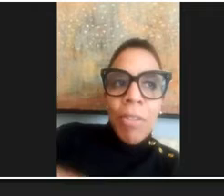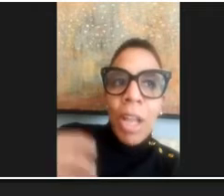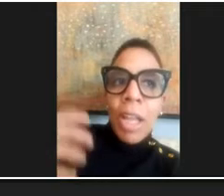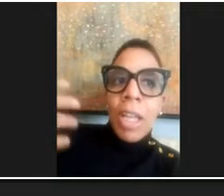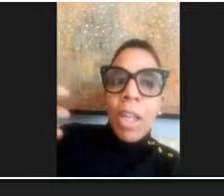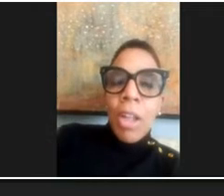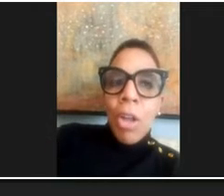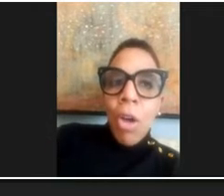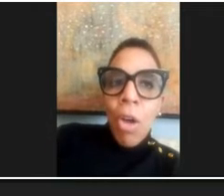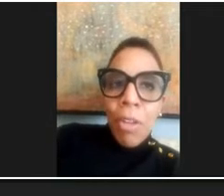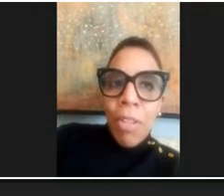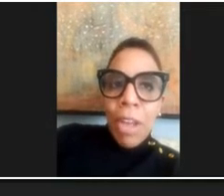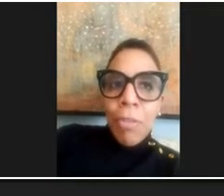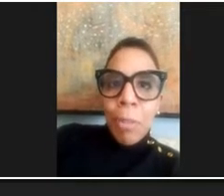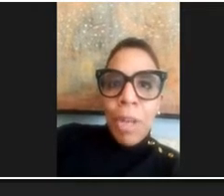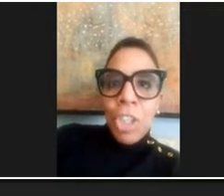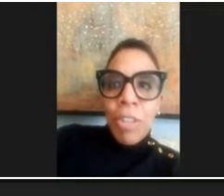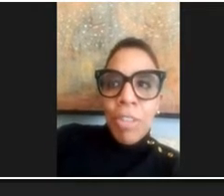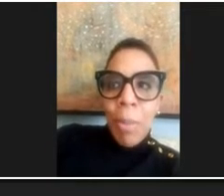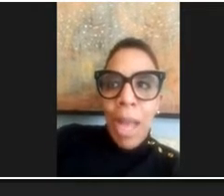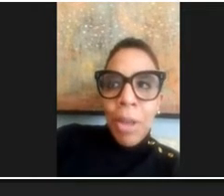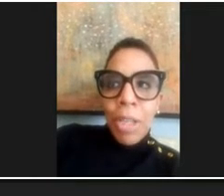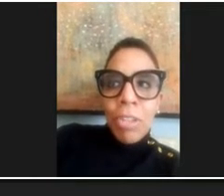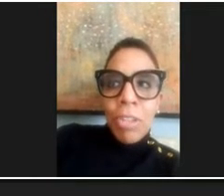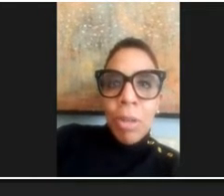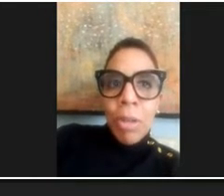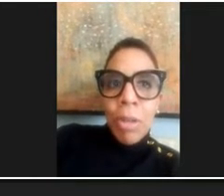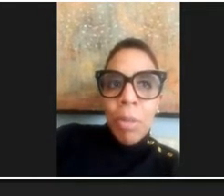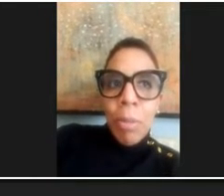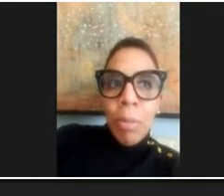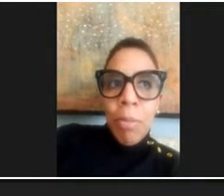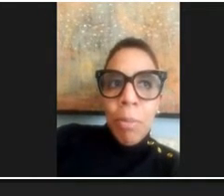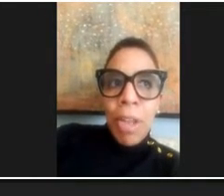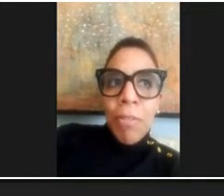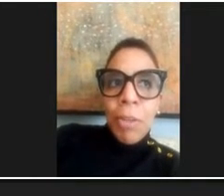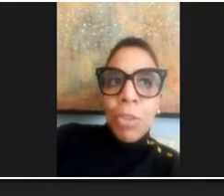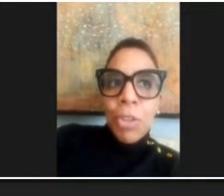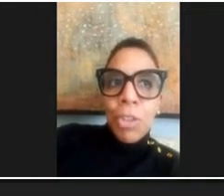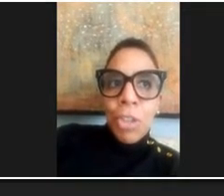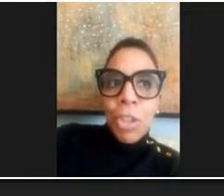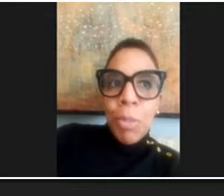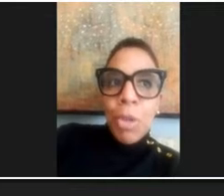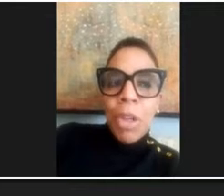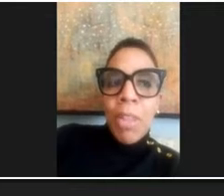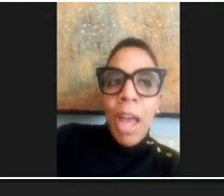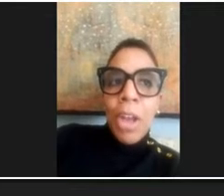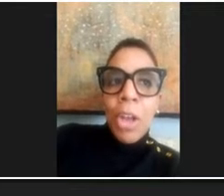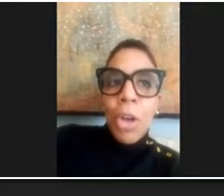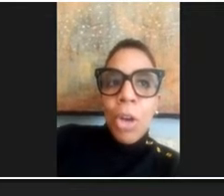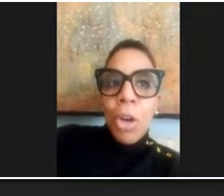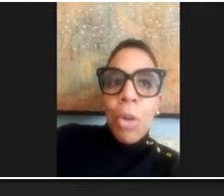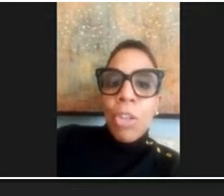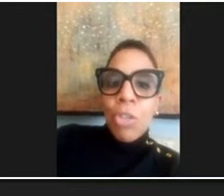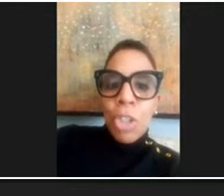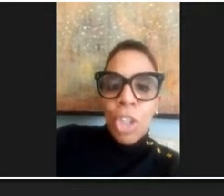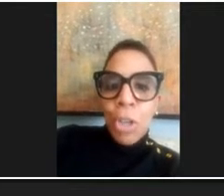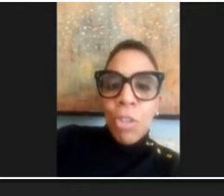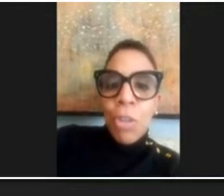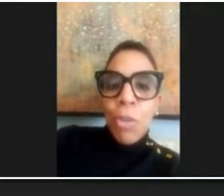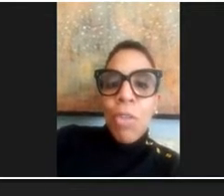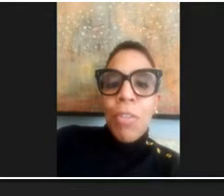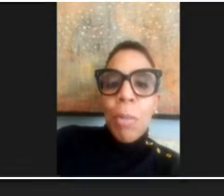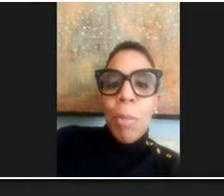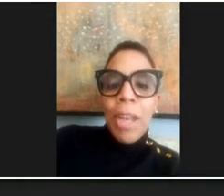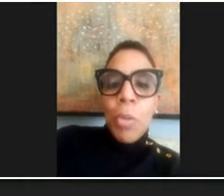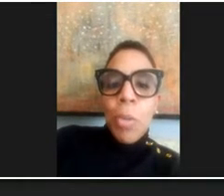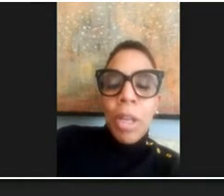a room or a space with a hundred beds and they're all in one room and you're going to be sleeping on a cot next to someone like if